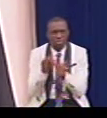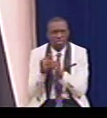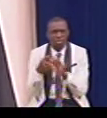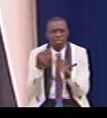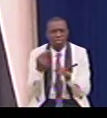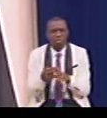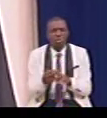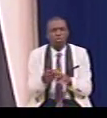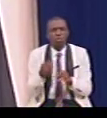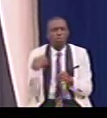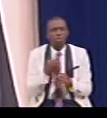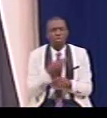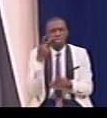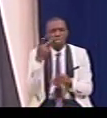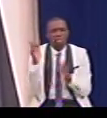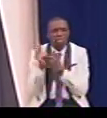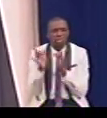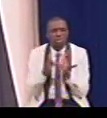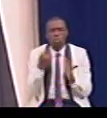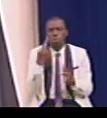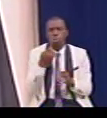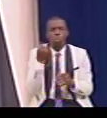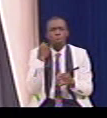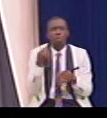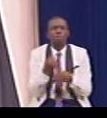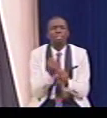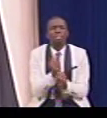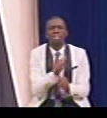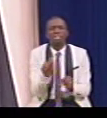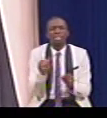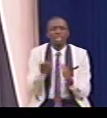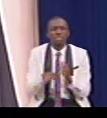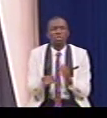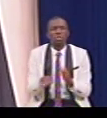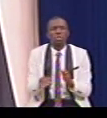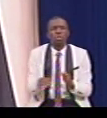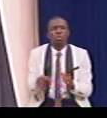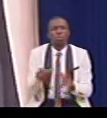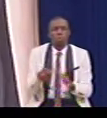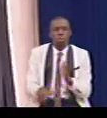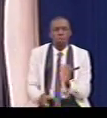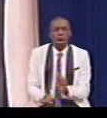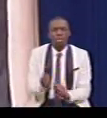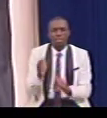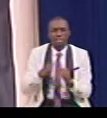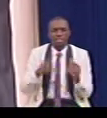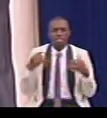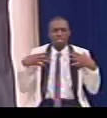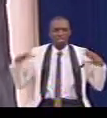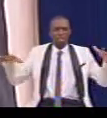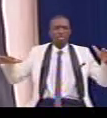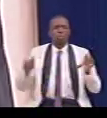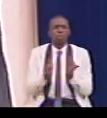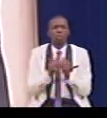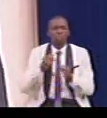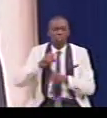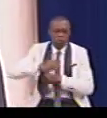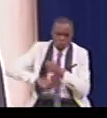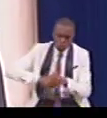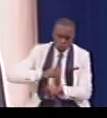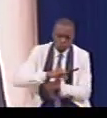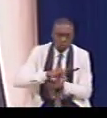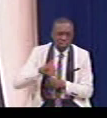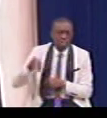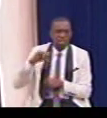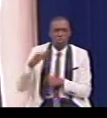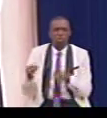angels for the suffering of death Crouch with Glory and Honor that he by the grace